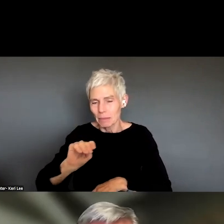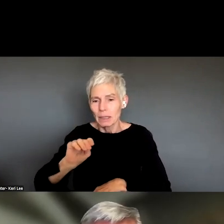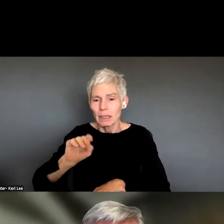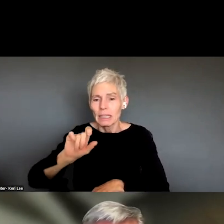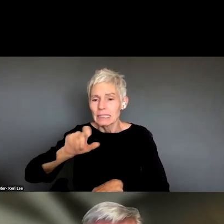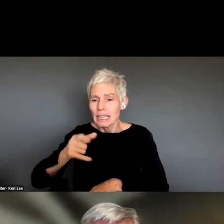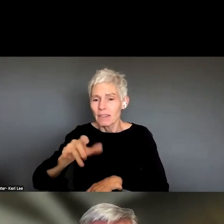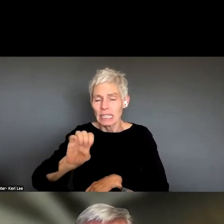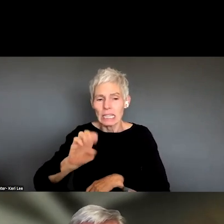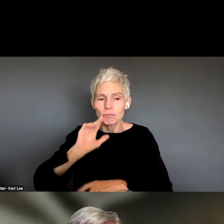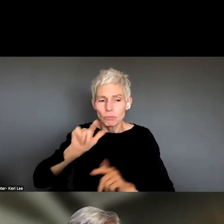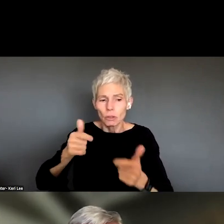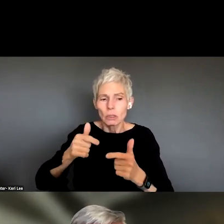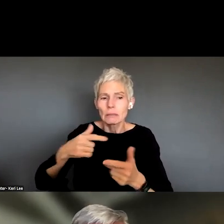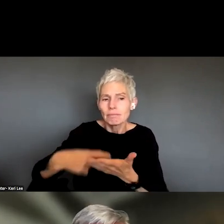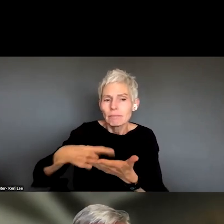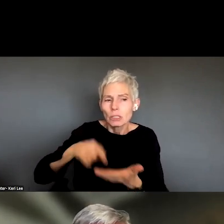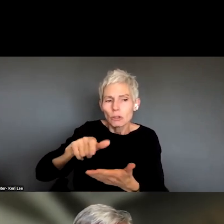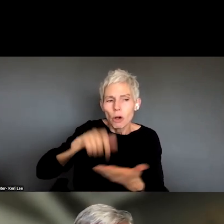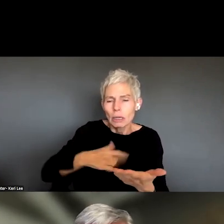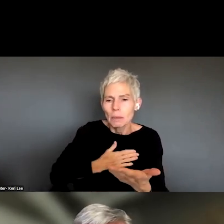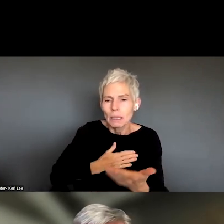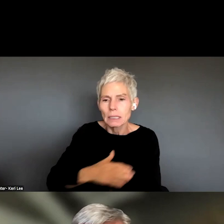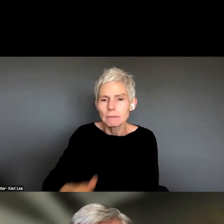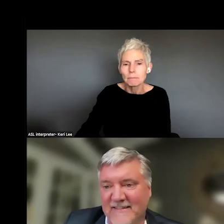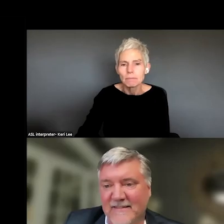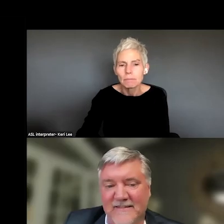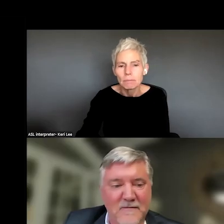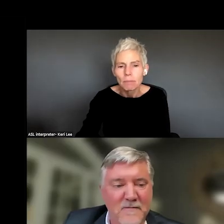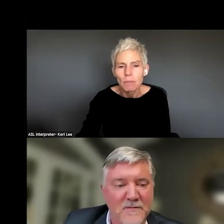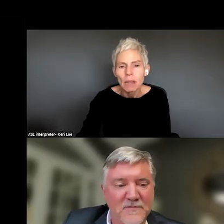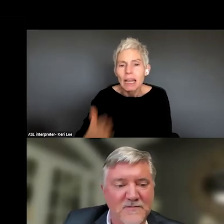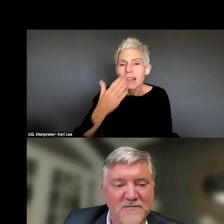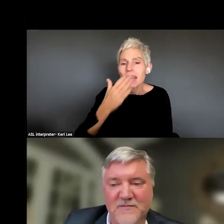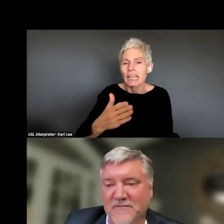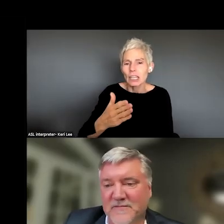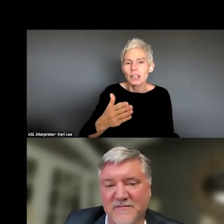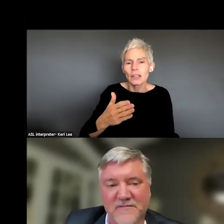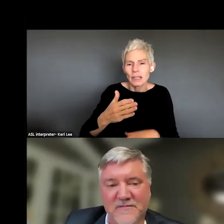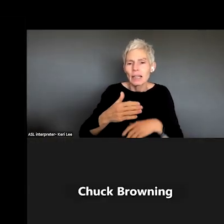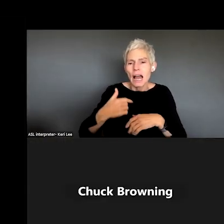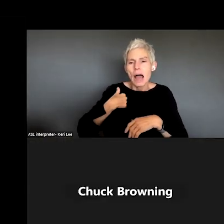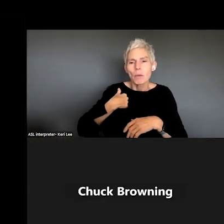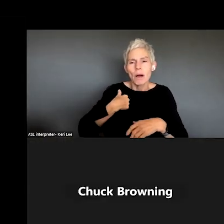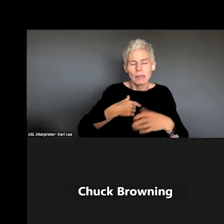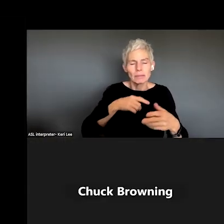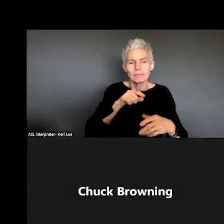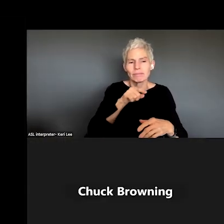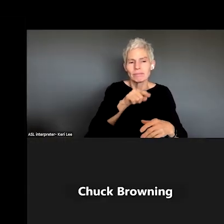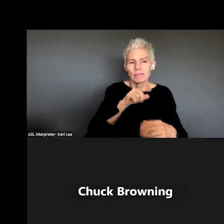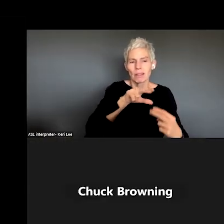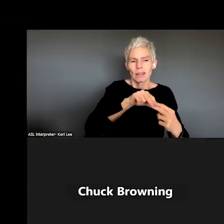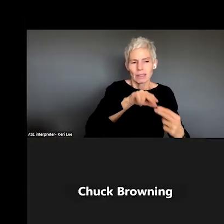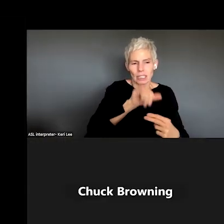away with talking about your article, please. Thanks, Dr. Chuck. So yeah, I'd like to bring on Moki Macias. She's the executive director